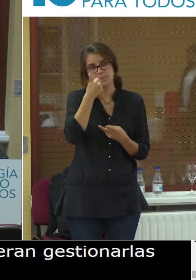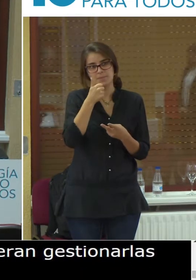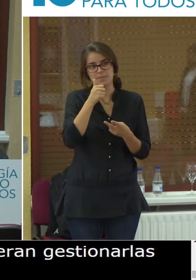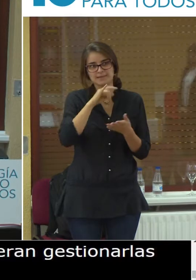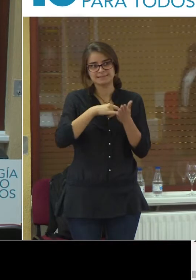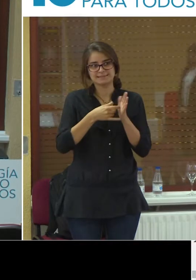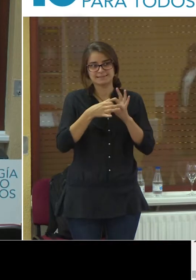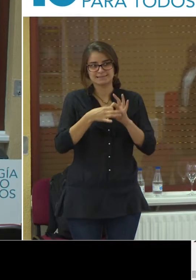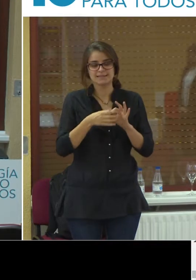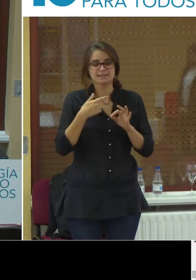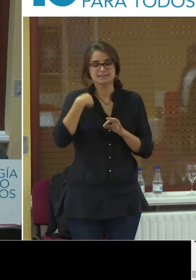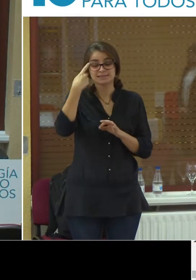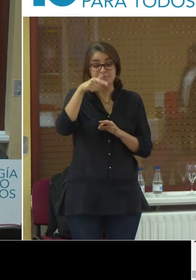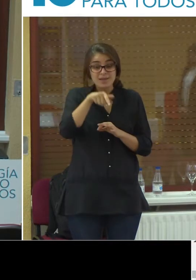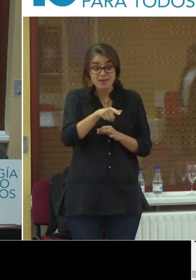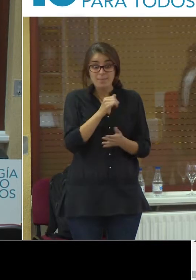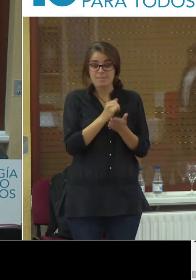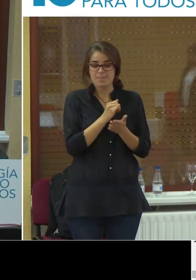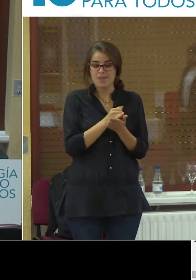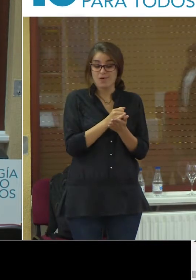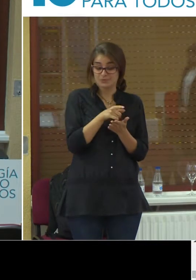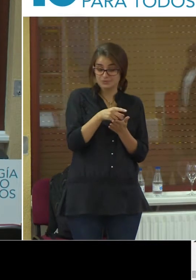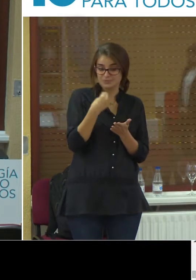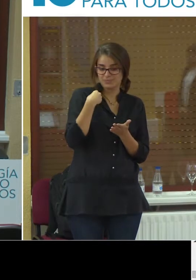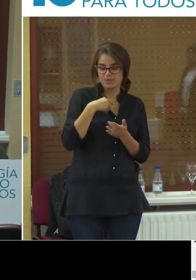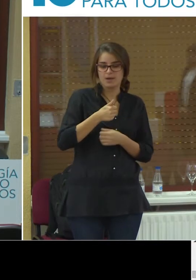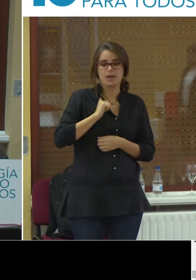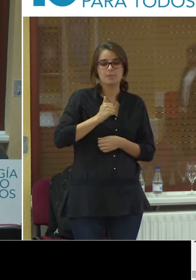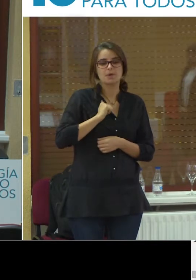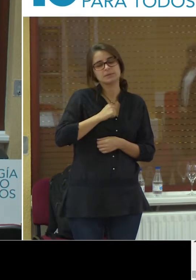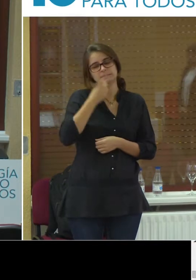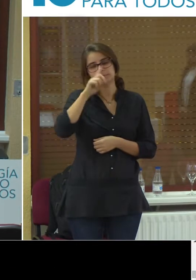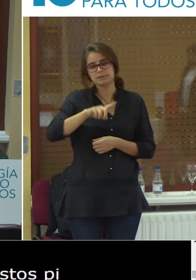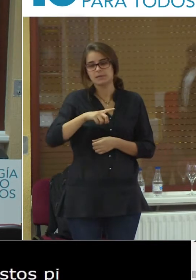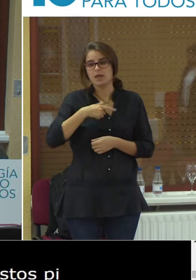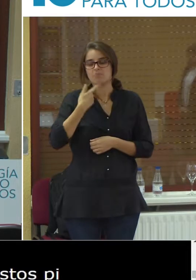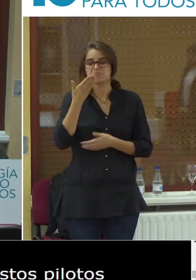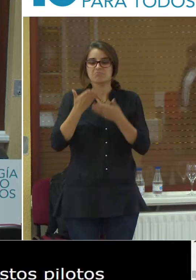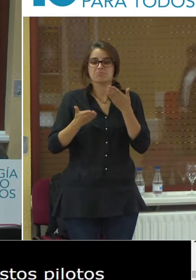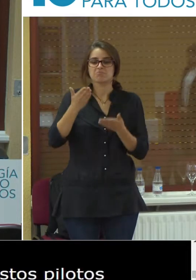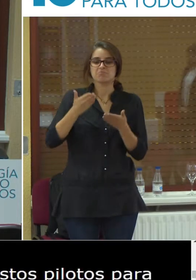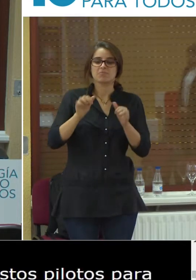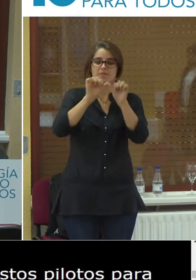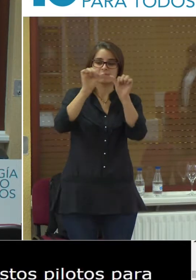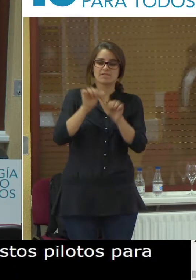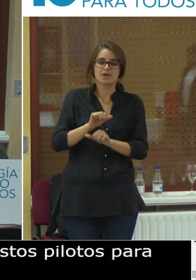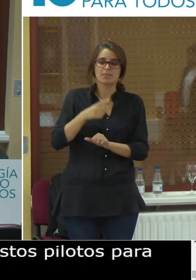The second question is, are you using this pilot test in order to draw formal